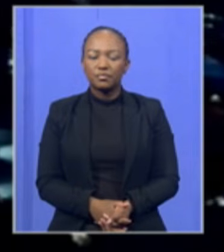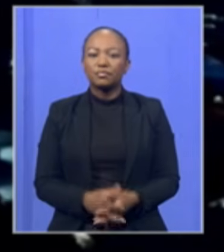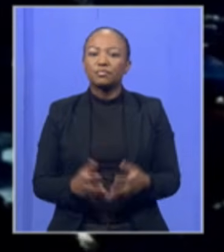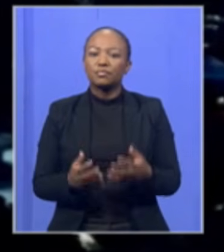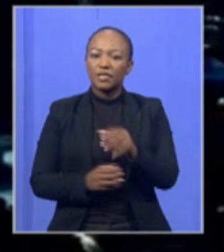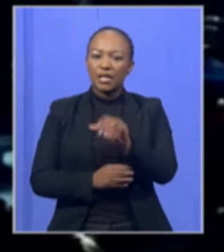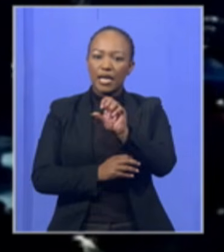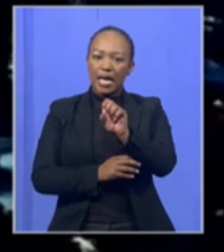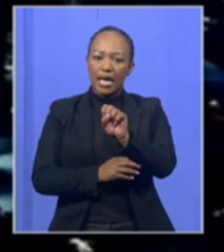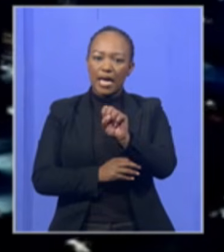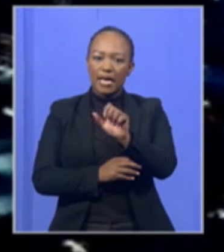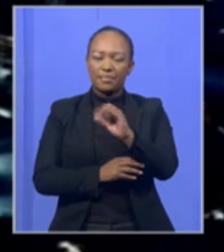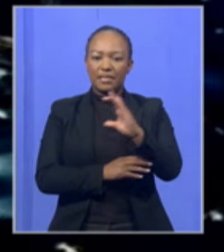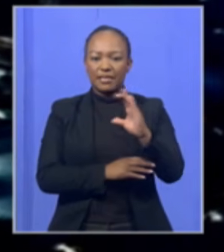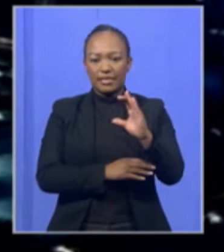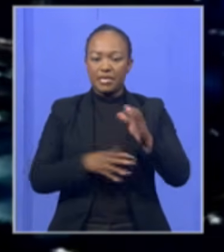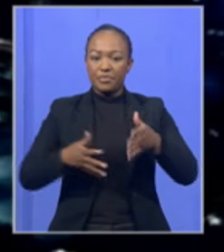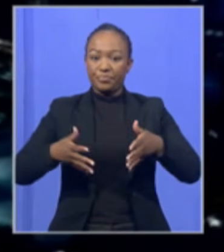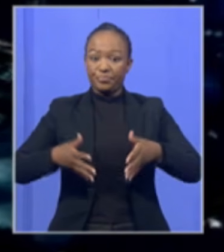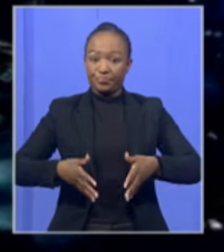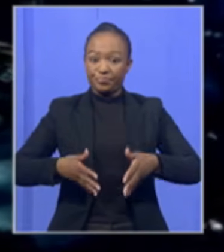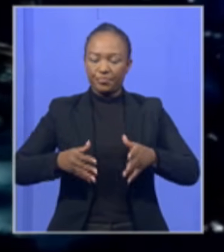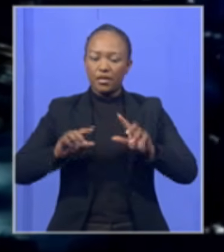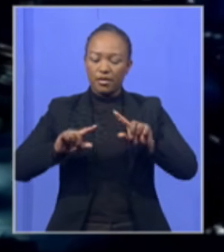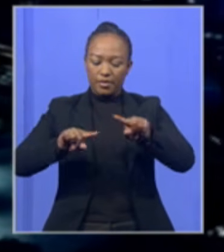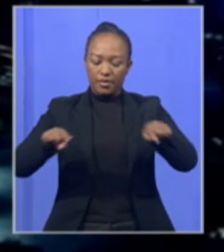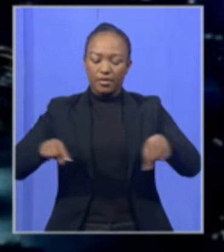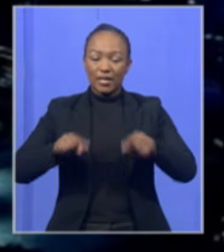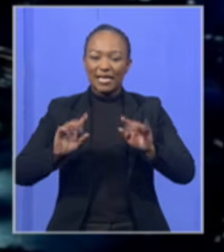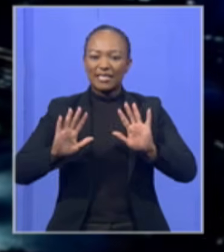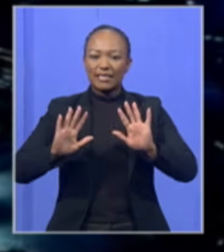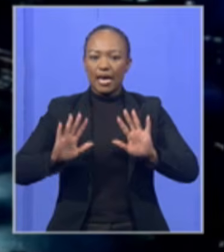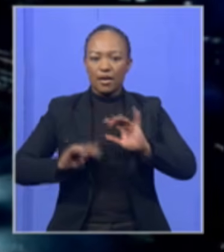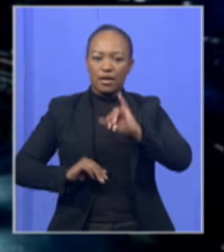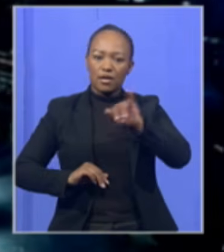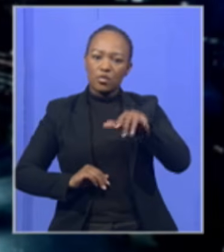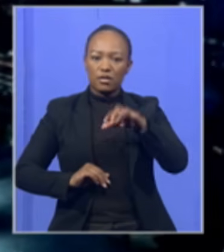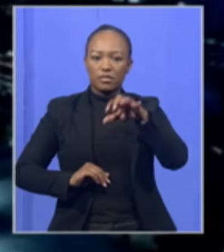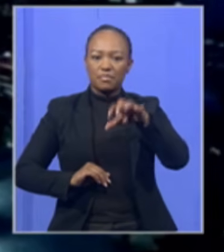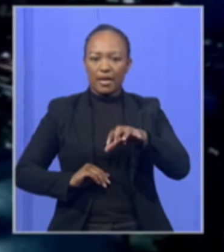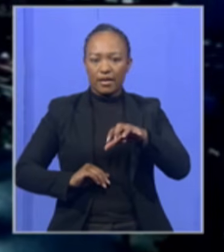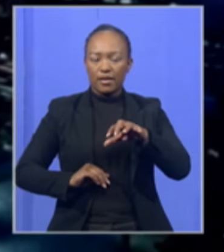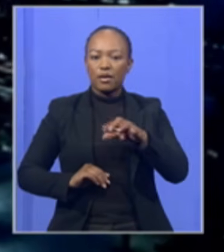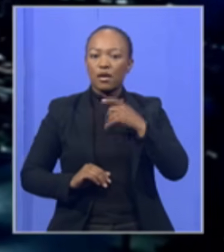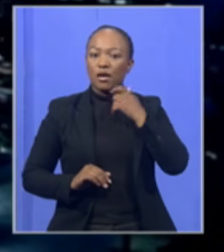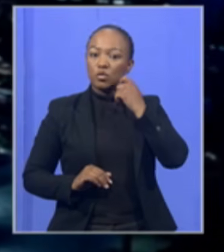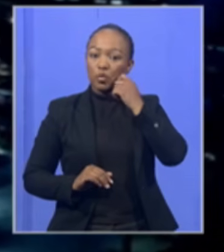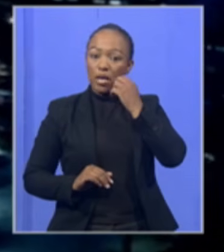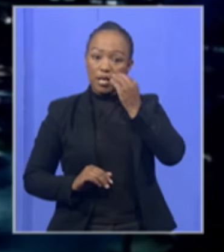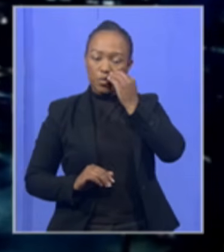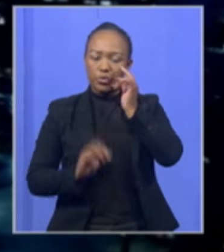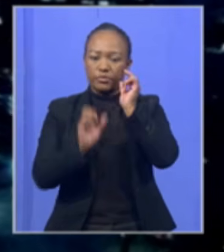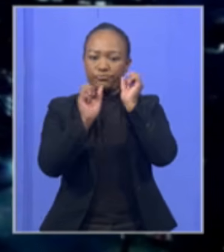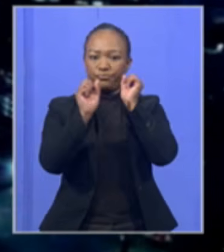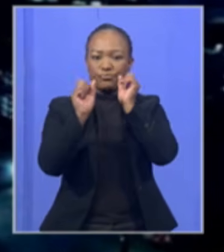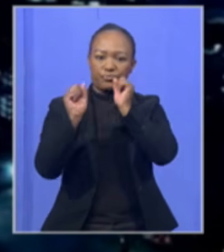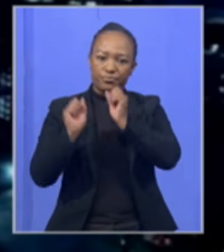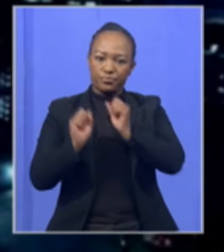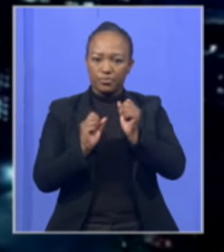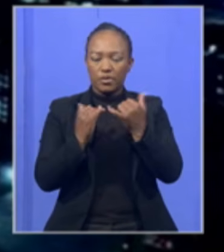Ka tlhamalalo go tswa mo SABC Studio 10 Auckland Park, Johannesburg, re go tlisetsa kgaso ya dikgang tsa